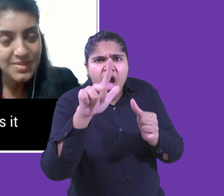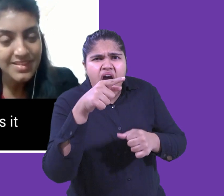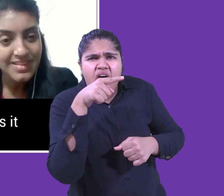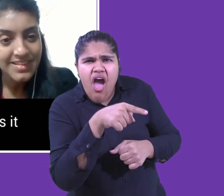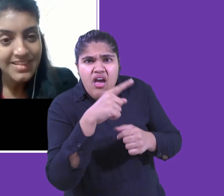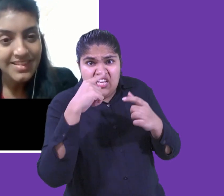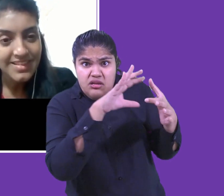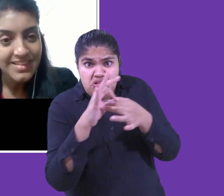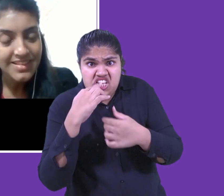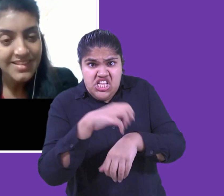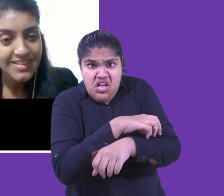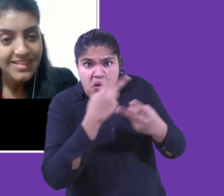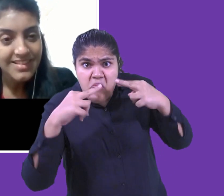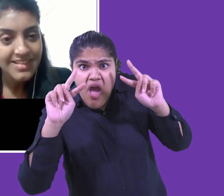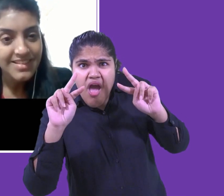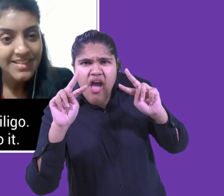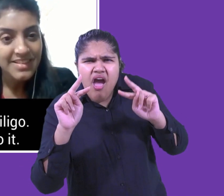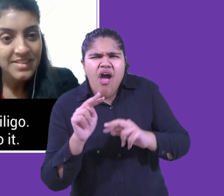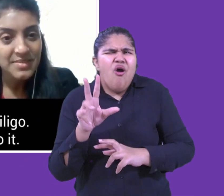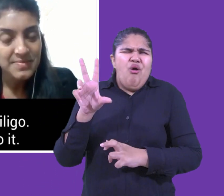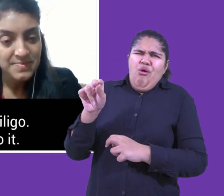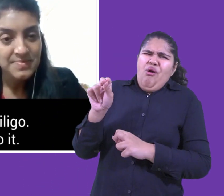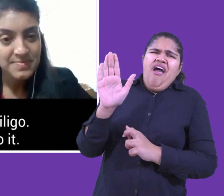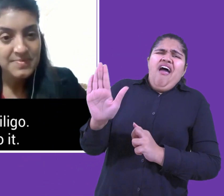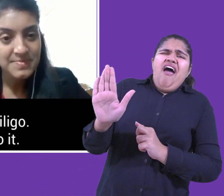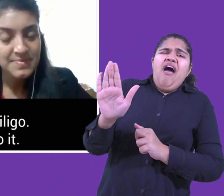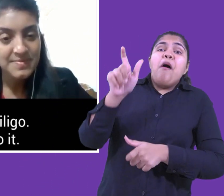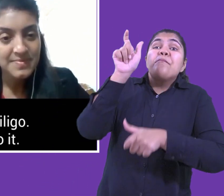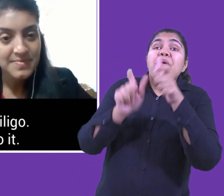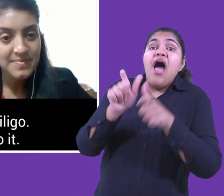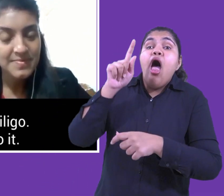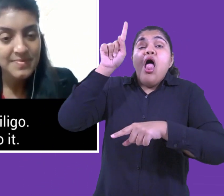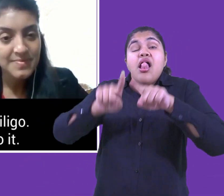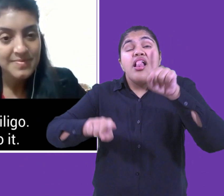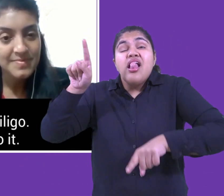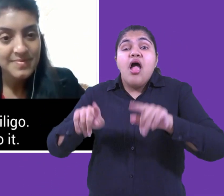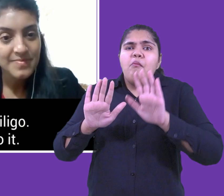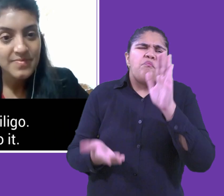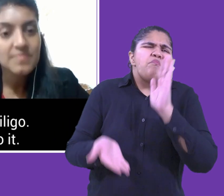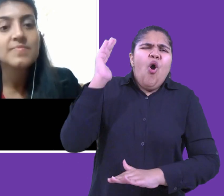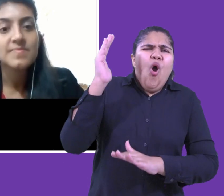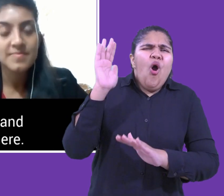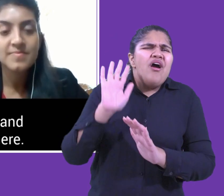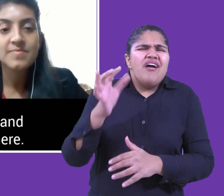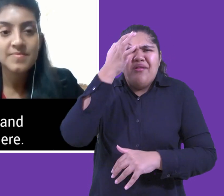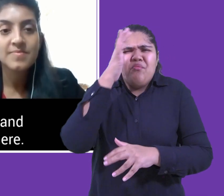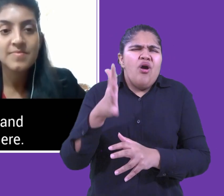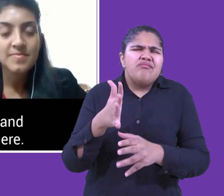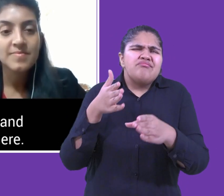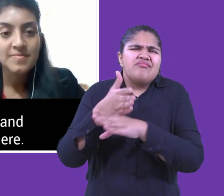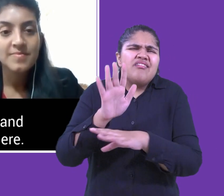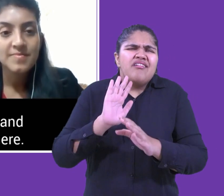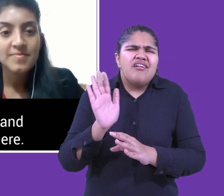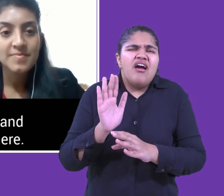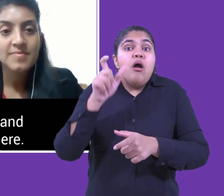vitiligo? Generally, it doesn't have a trigger on the vitiligo unless otherwise some people are very allergic to it. Again, the concept